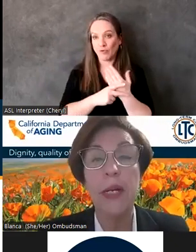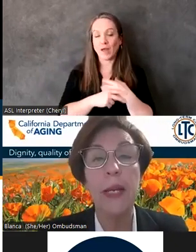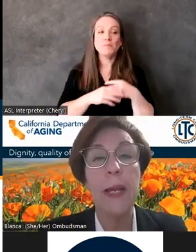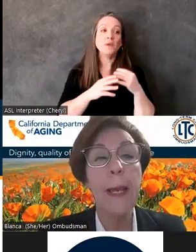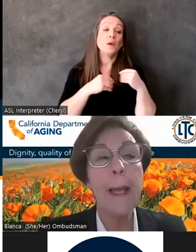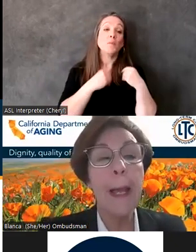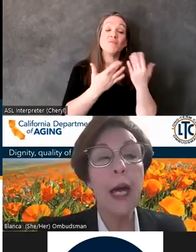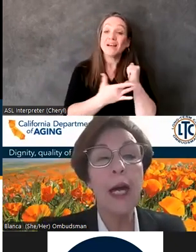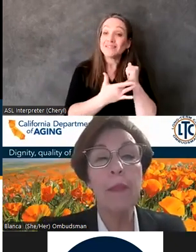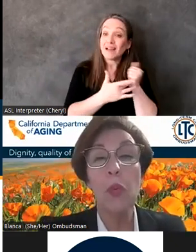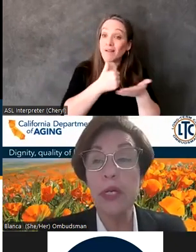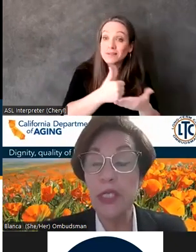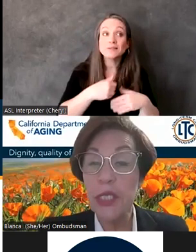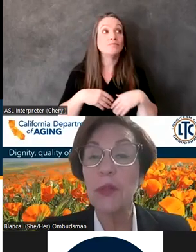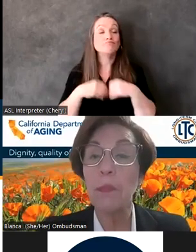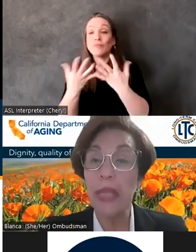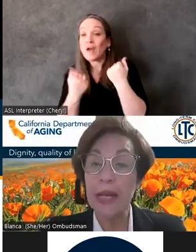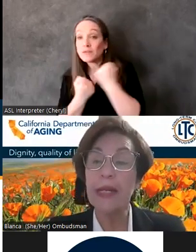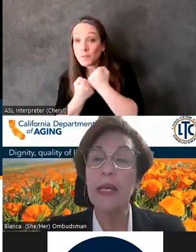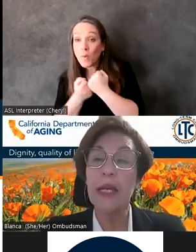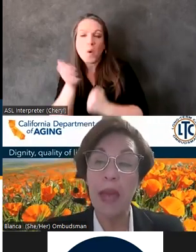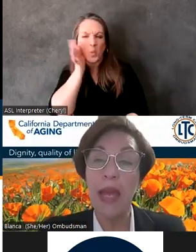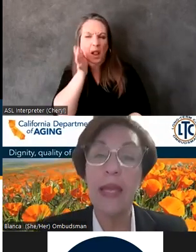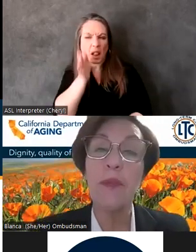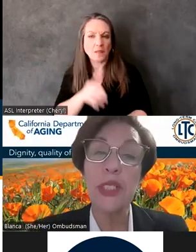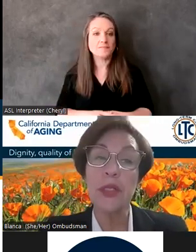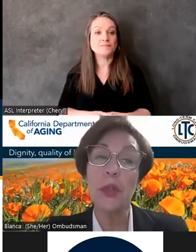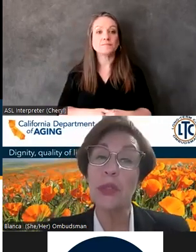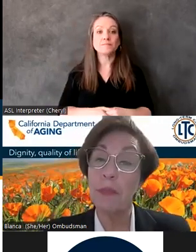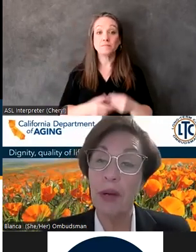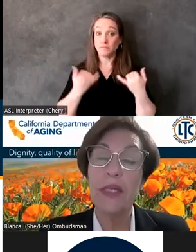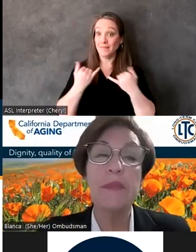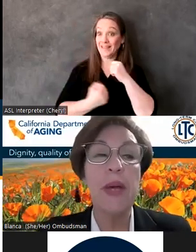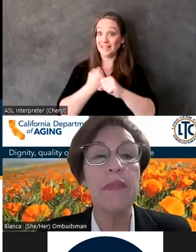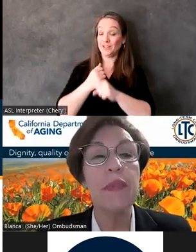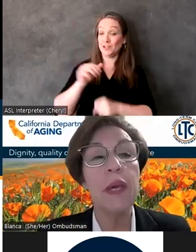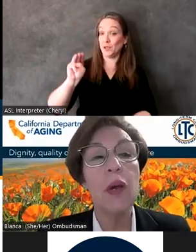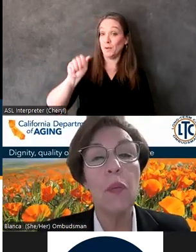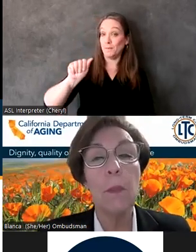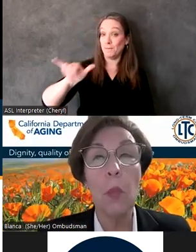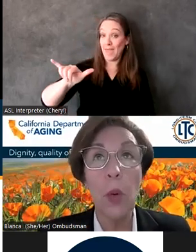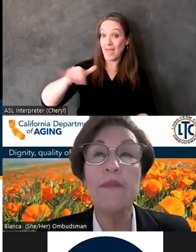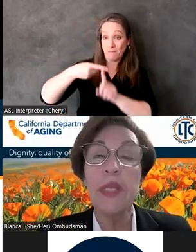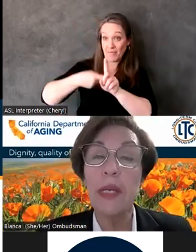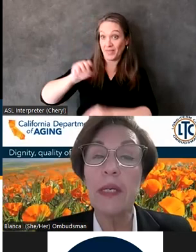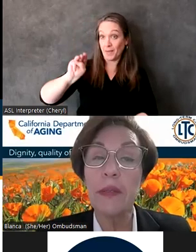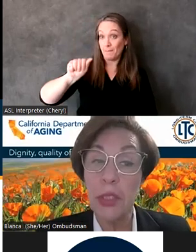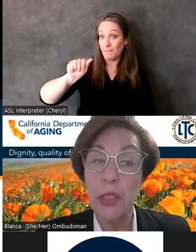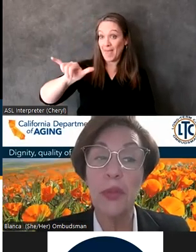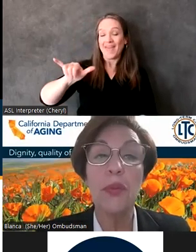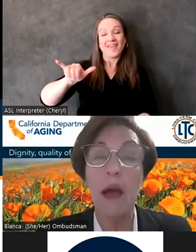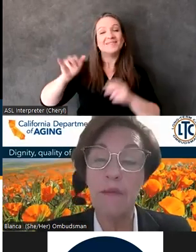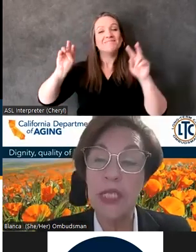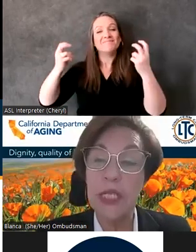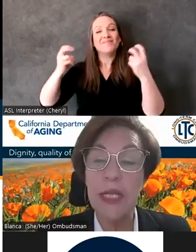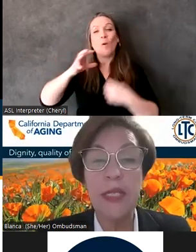support. We are still planning in May, which is Older Americans Month, one of the